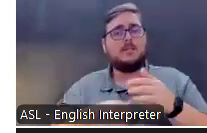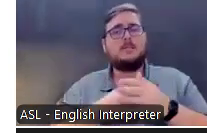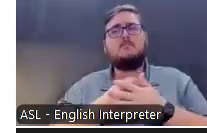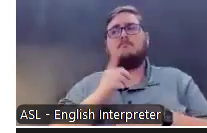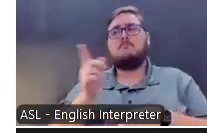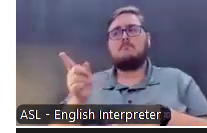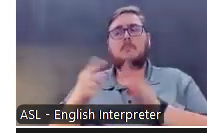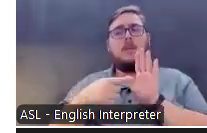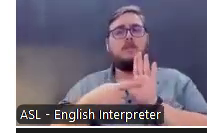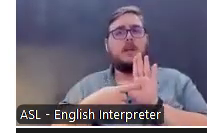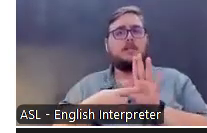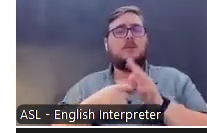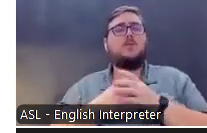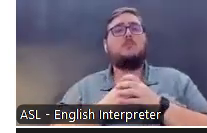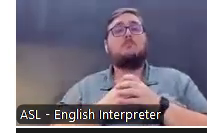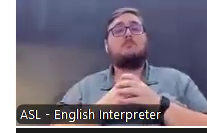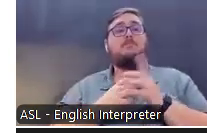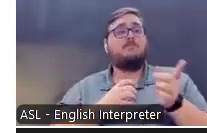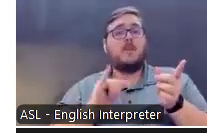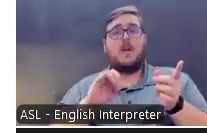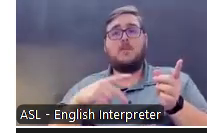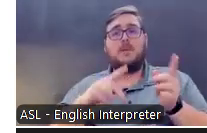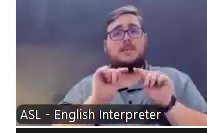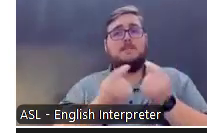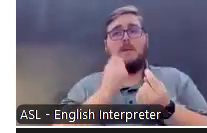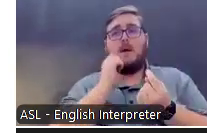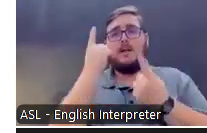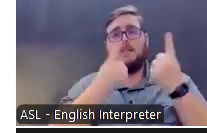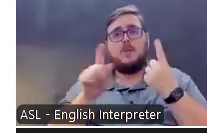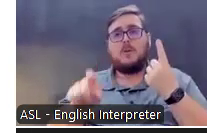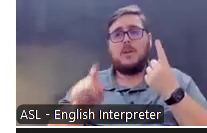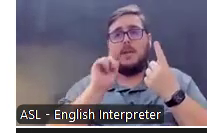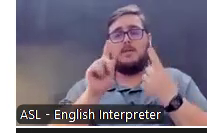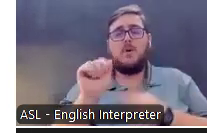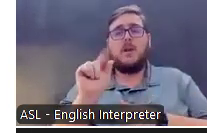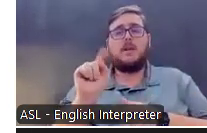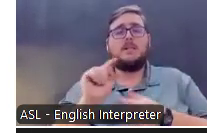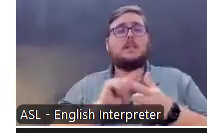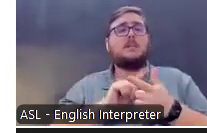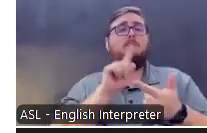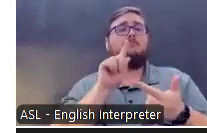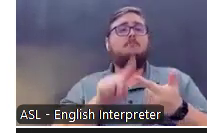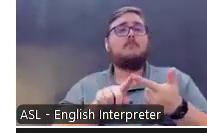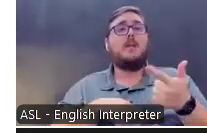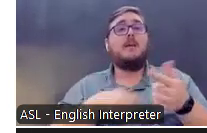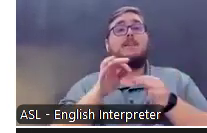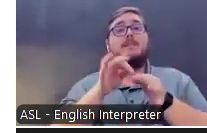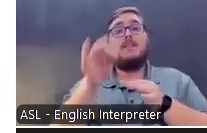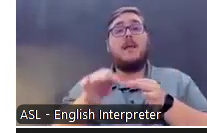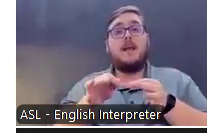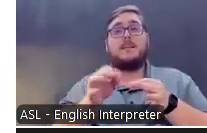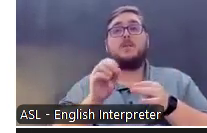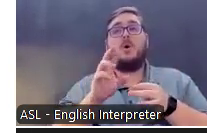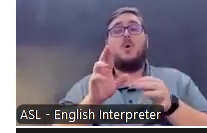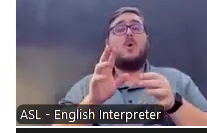not considering the need for assistive technology, delays in starting device trials or evaluating AT,